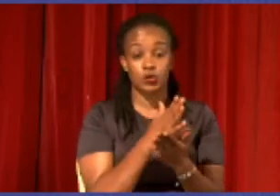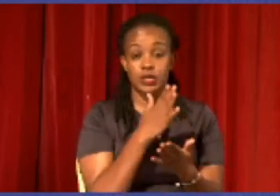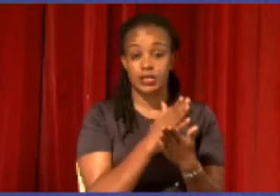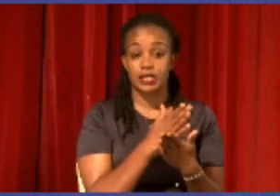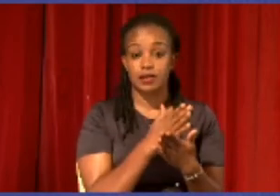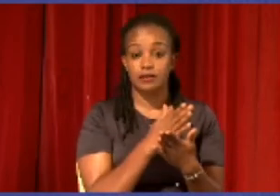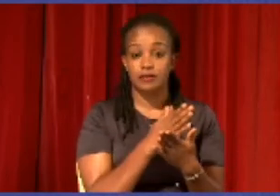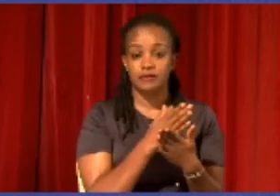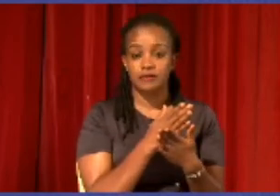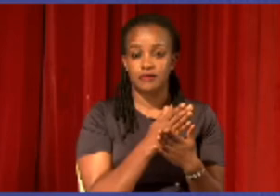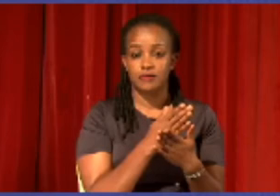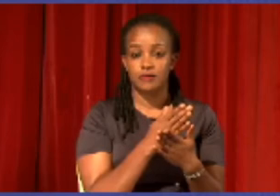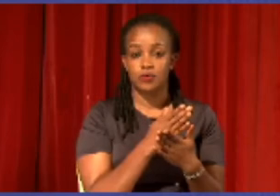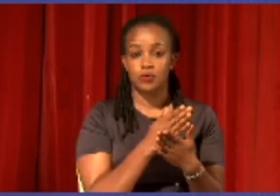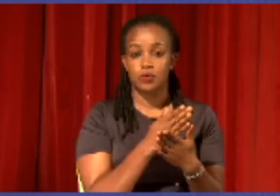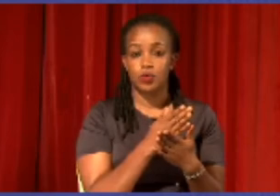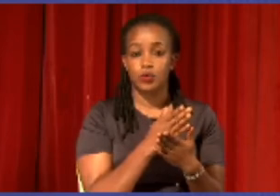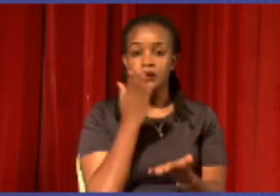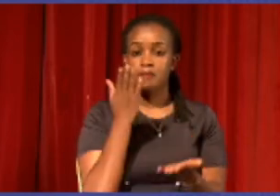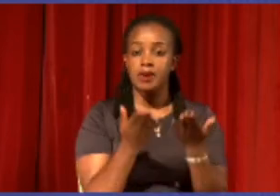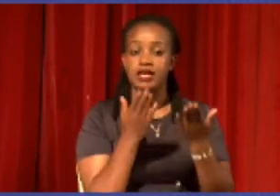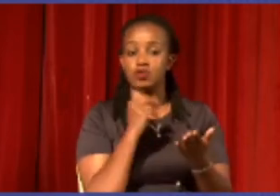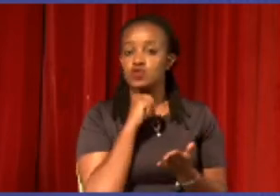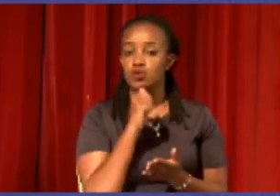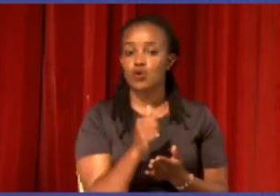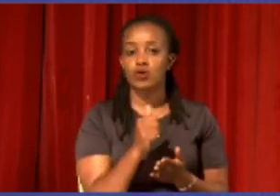It's just that we may not be able to.